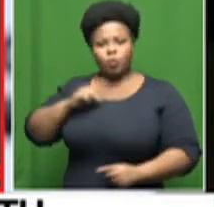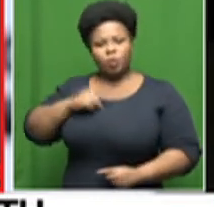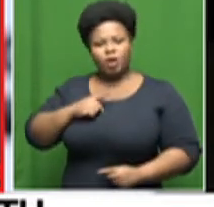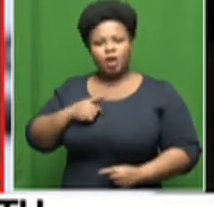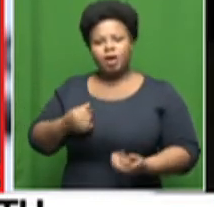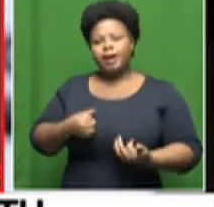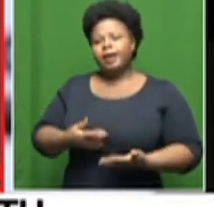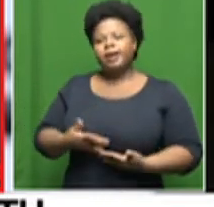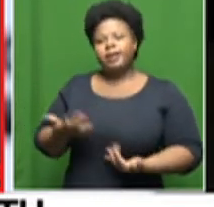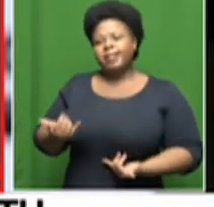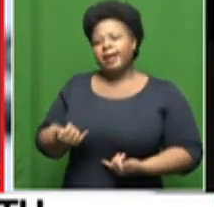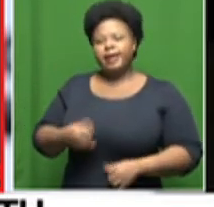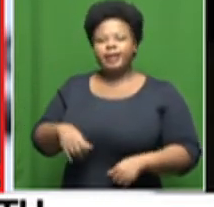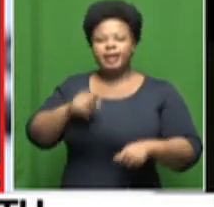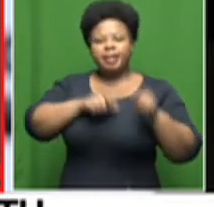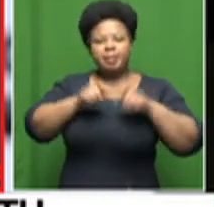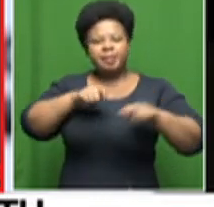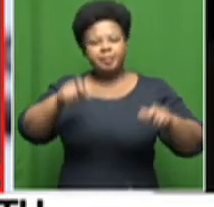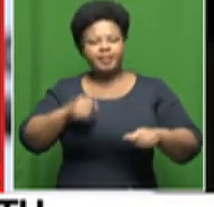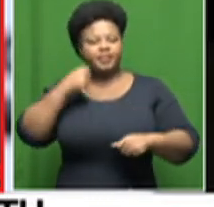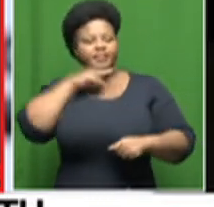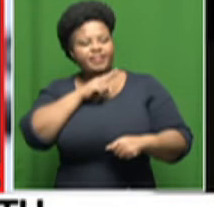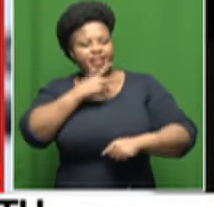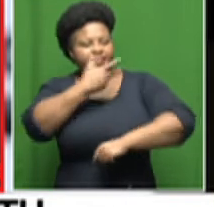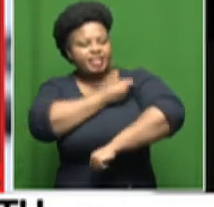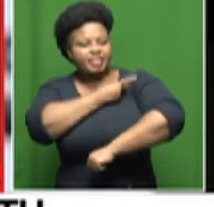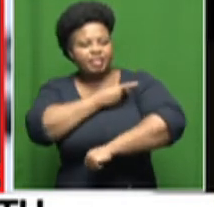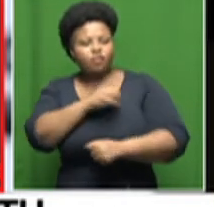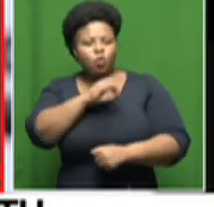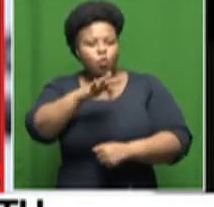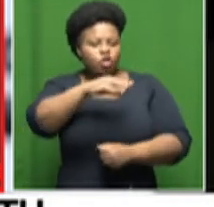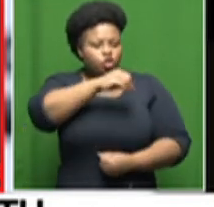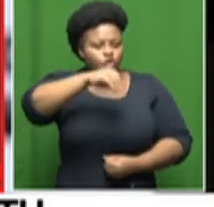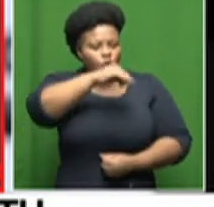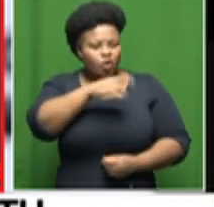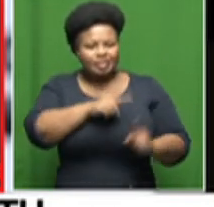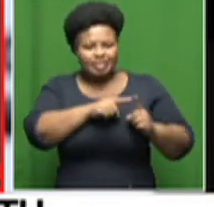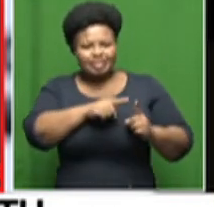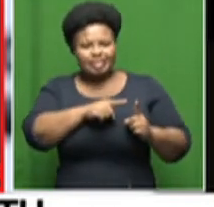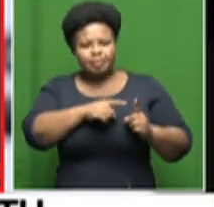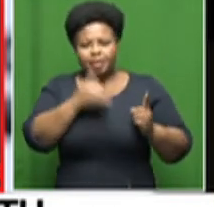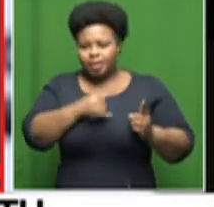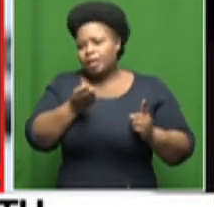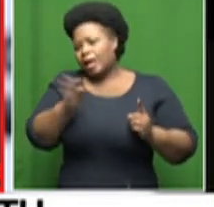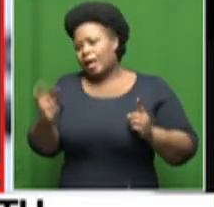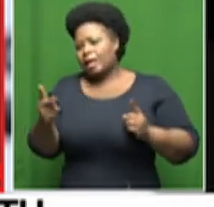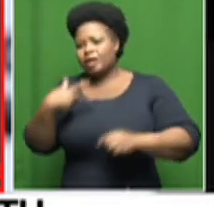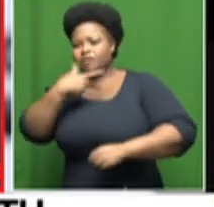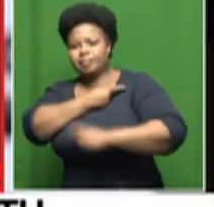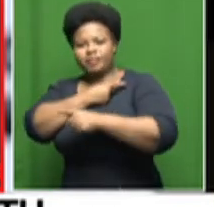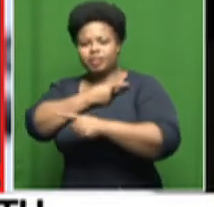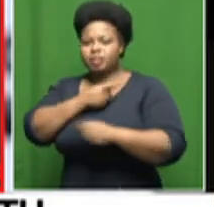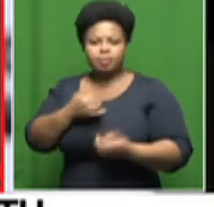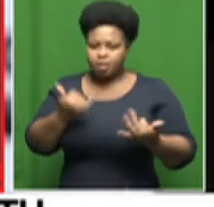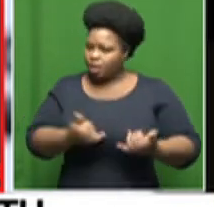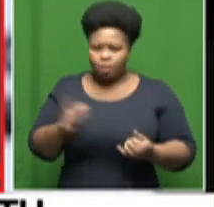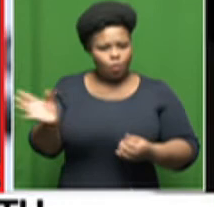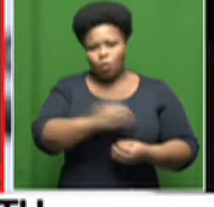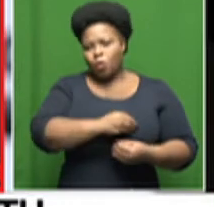some people placebo and then you give them the vaccine. Here, everyone is now being vaccinated. All we're asking is,